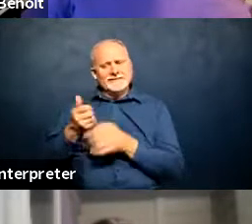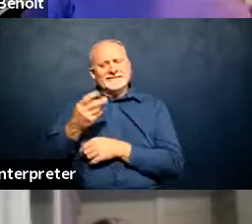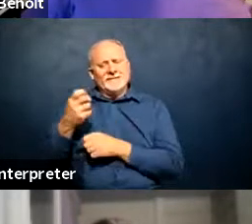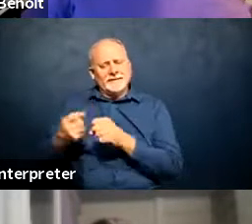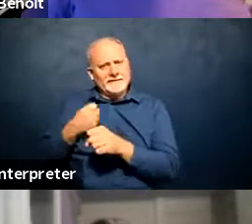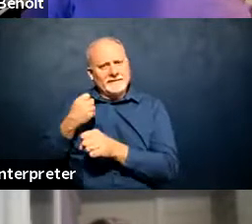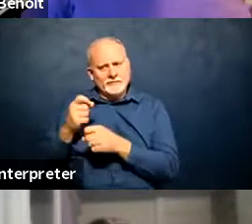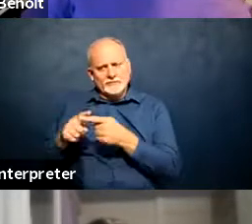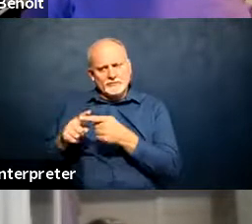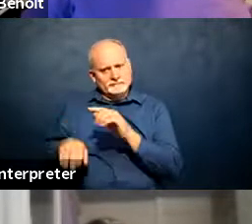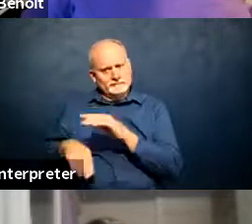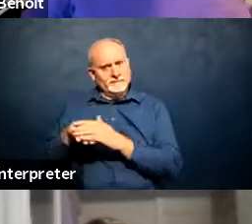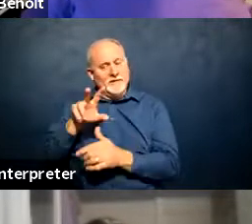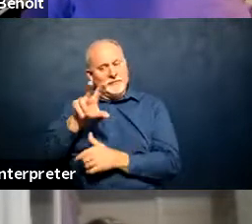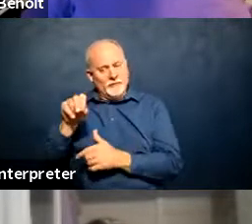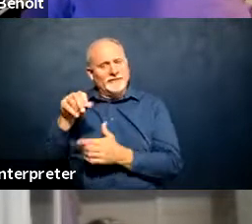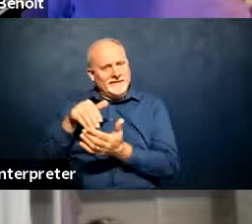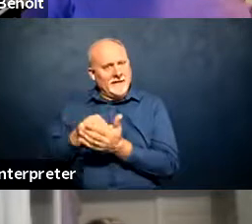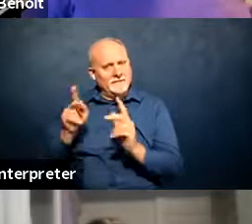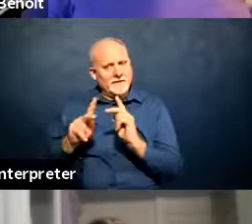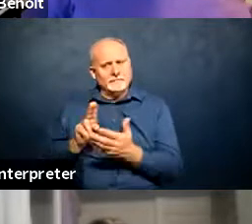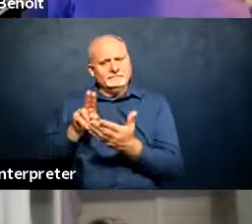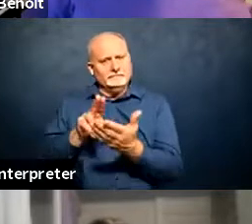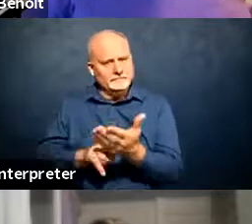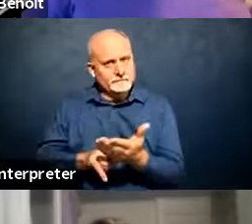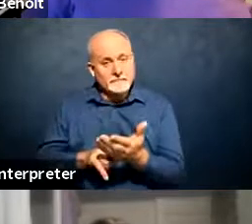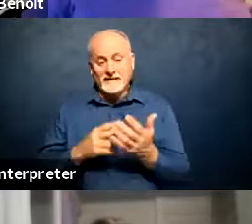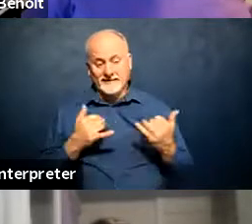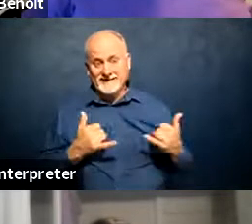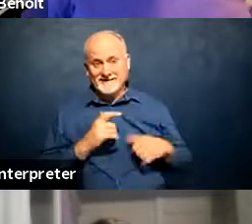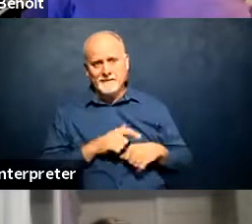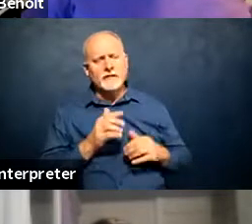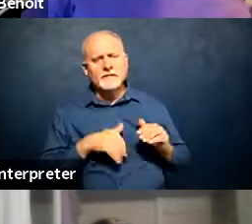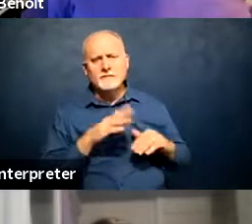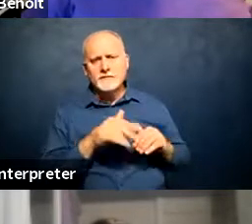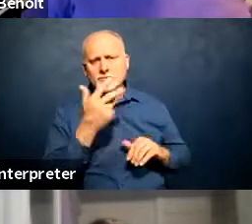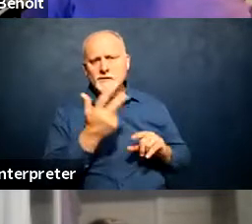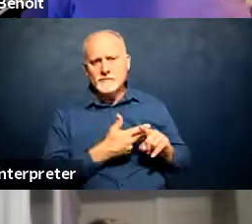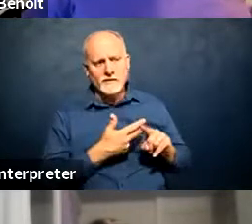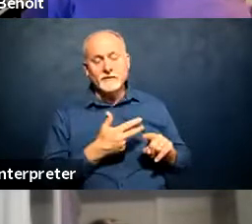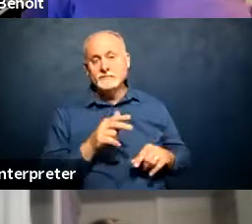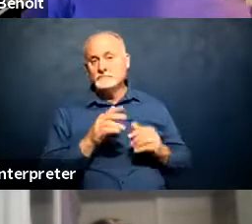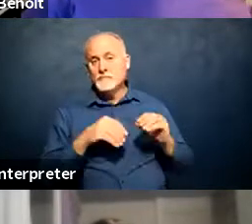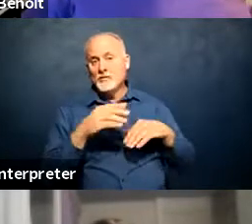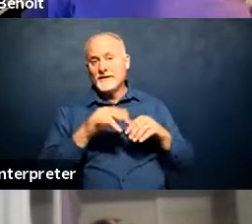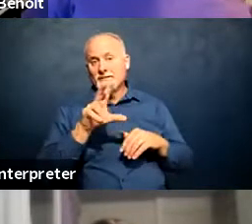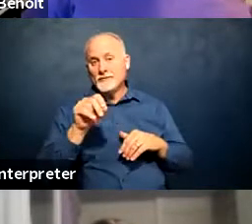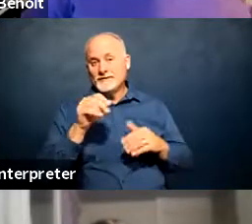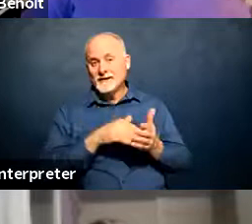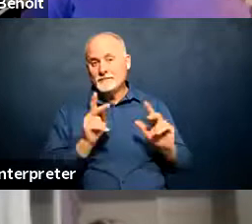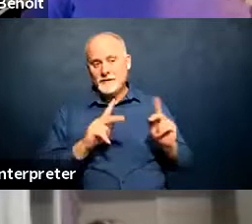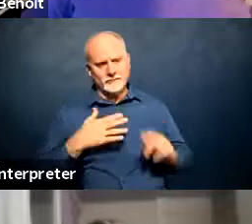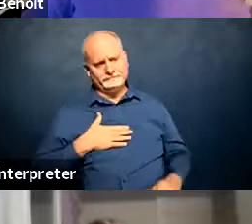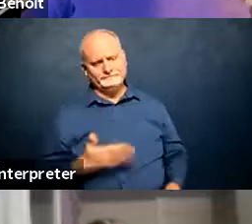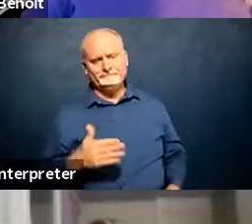to get 30,000 people to enroll. This time it took less than 3 months to get 30,000 people to enroll. And because